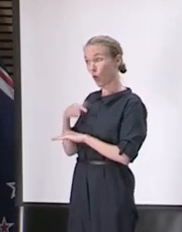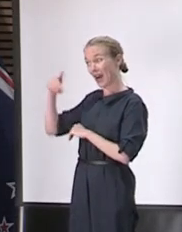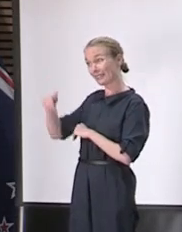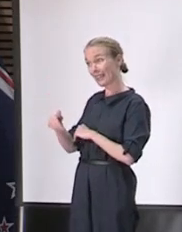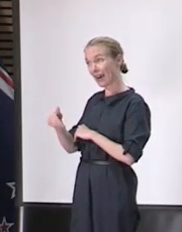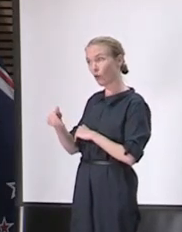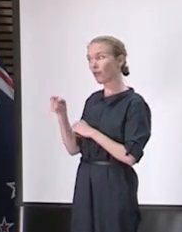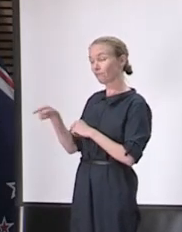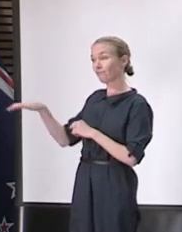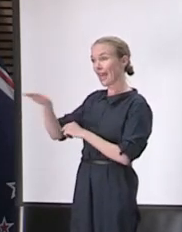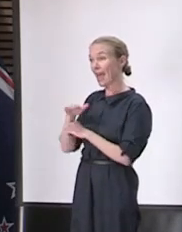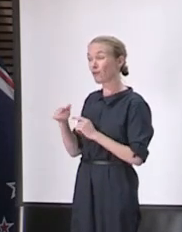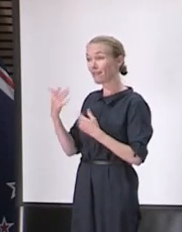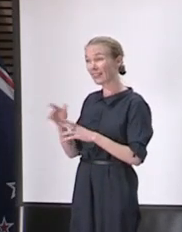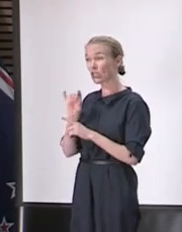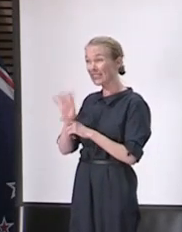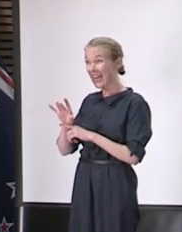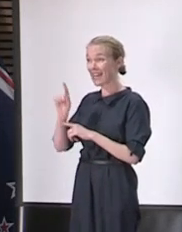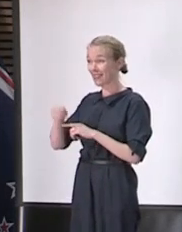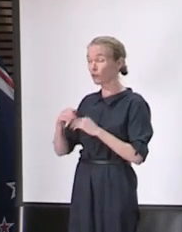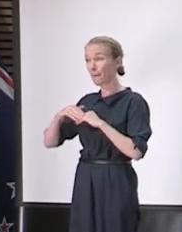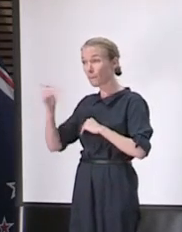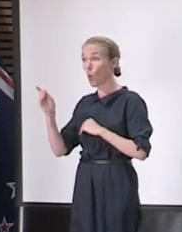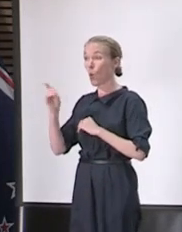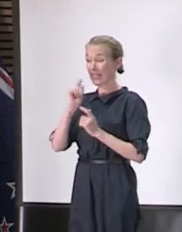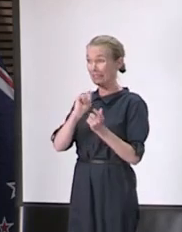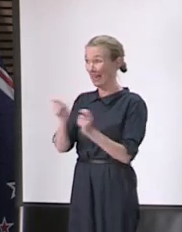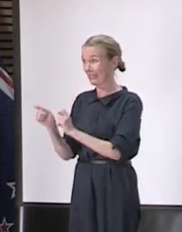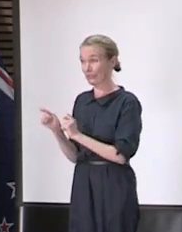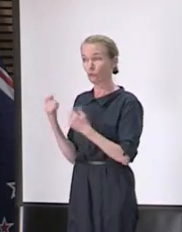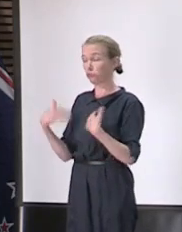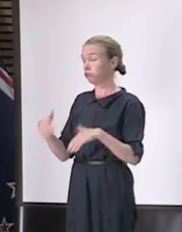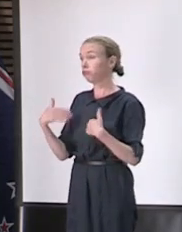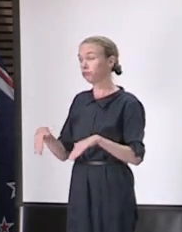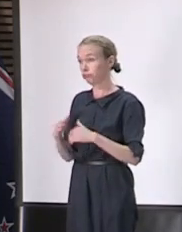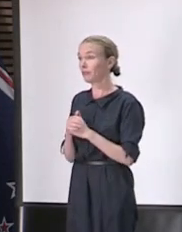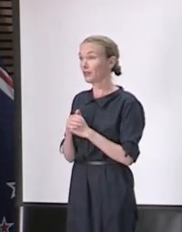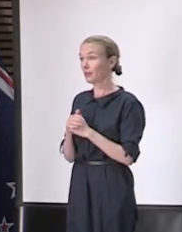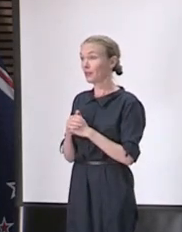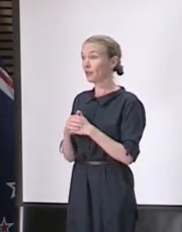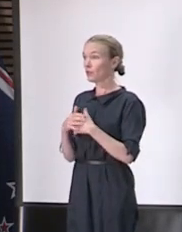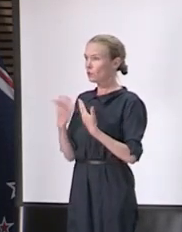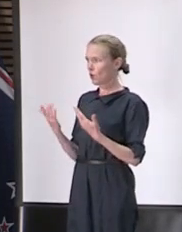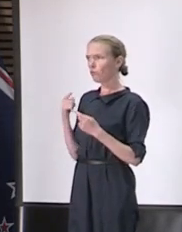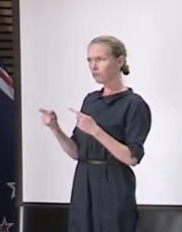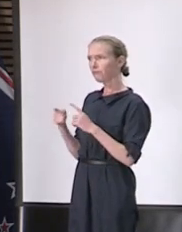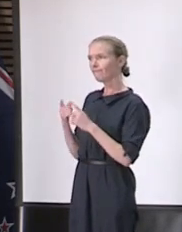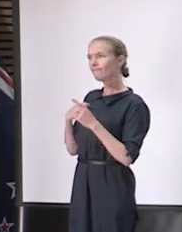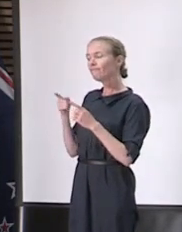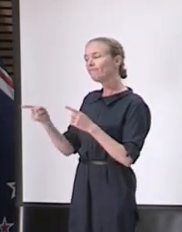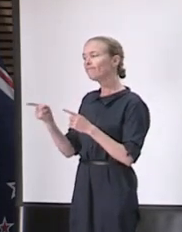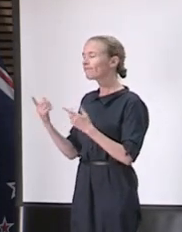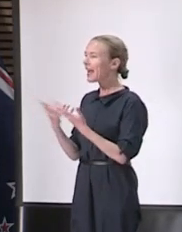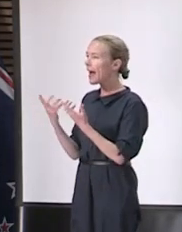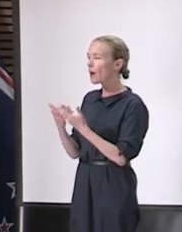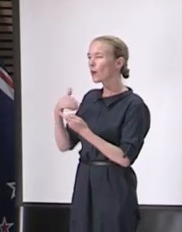over 10,000 swabs, and the effort that goes into for each clinical person to dress up in PPE,